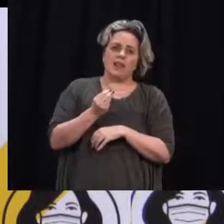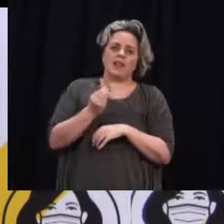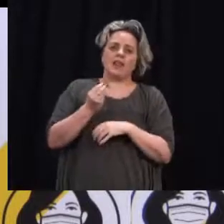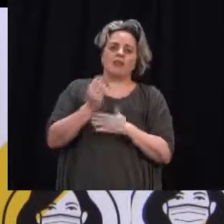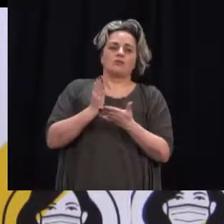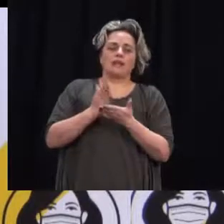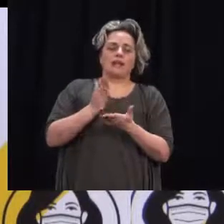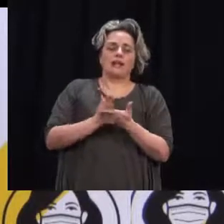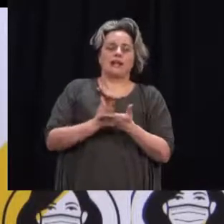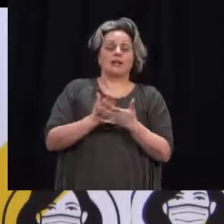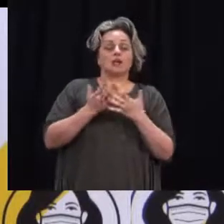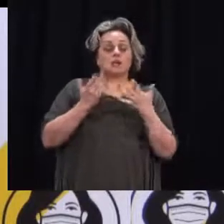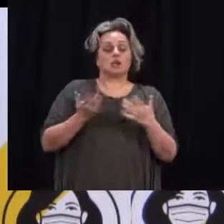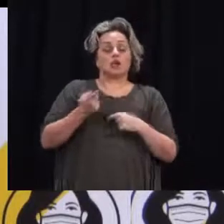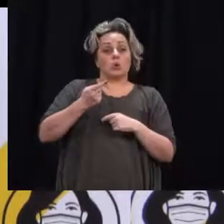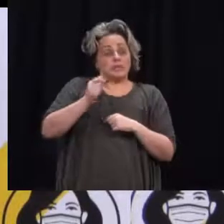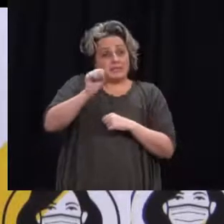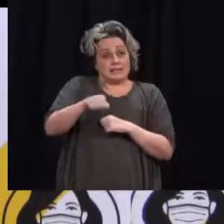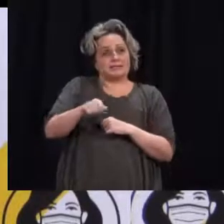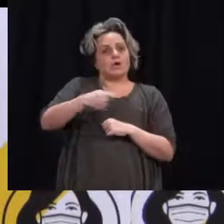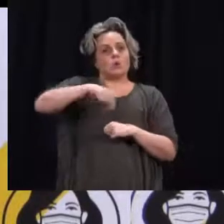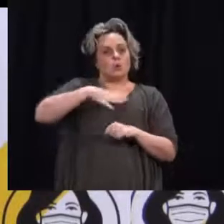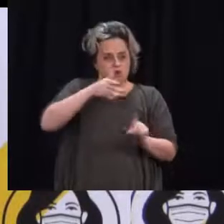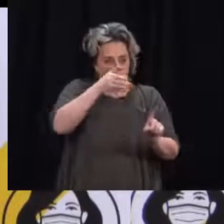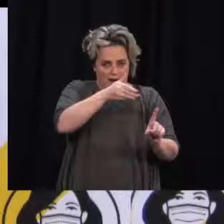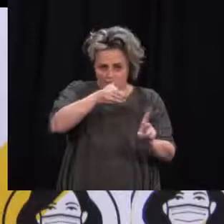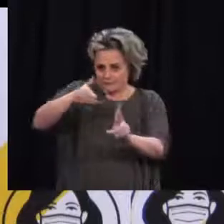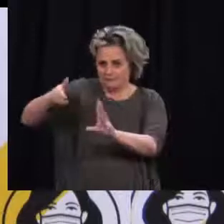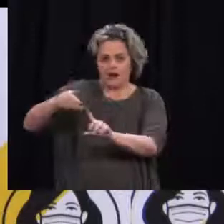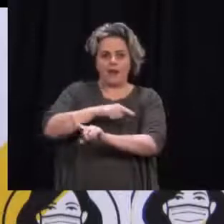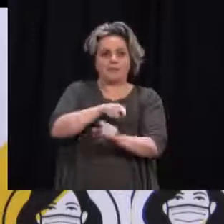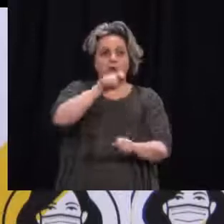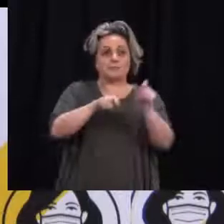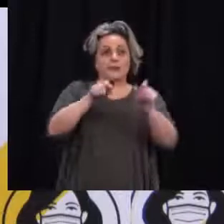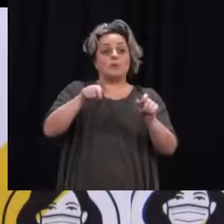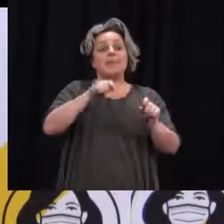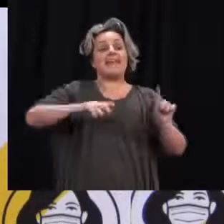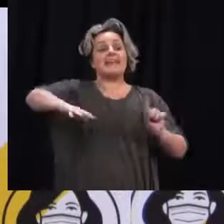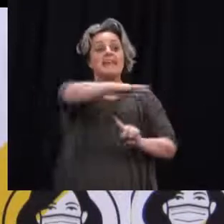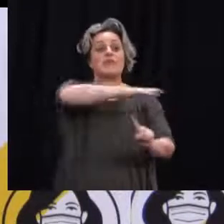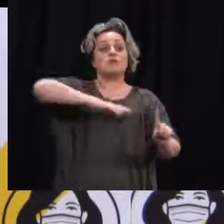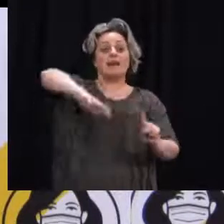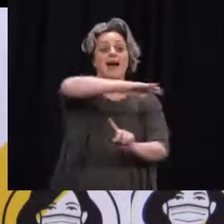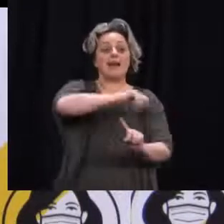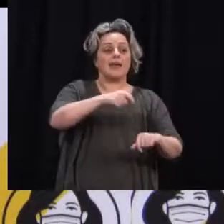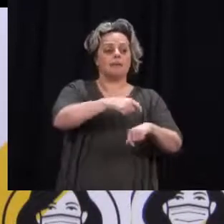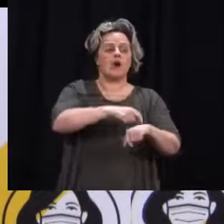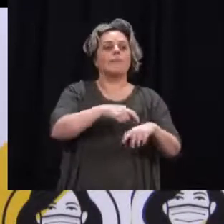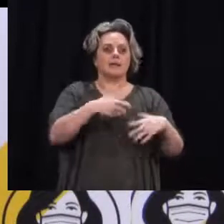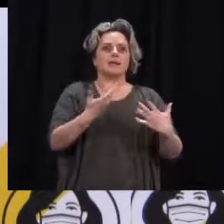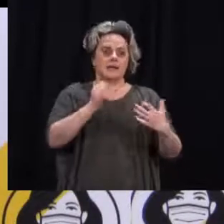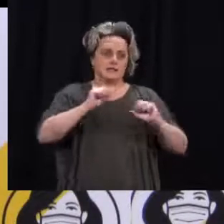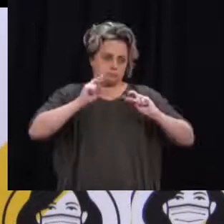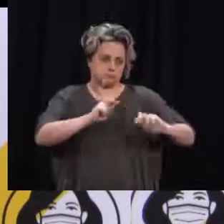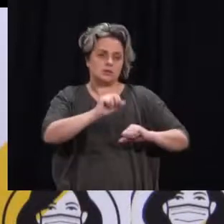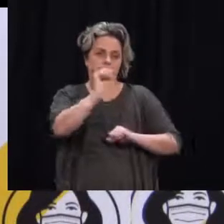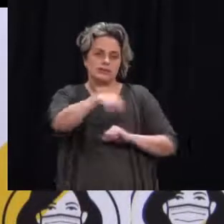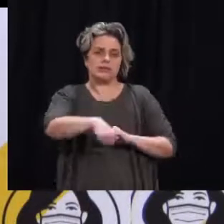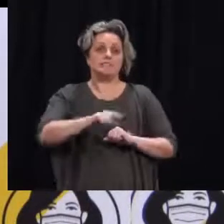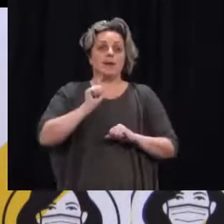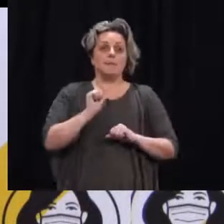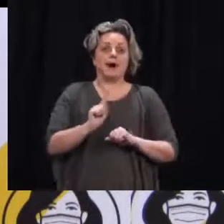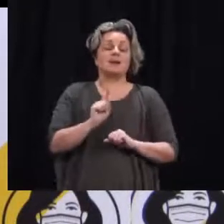possibilities. So clearly we want to identify the people who were in their vicinity, because that's an obvious path to run down. But eventually it